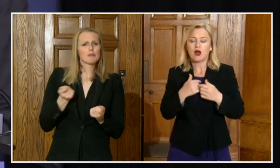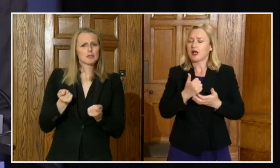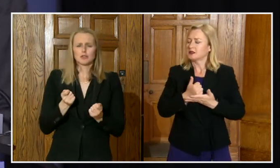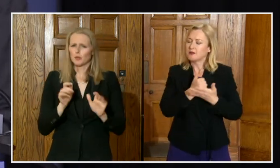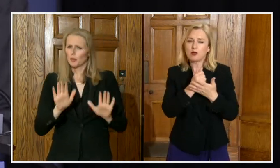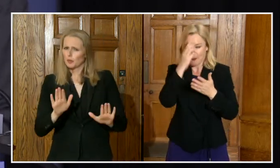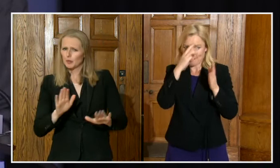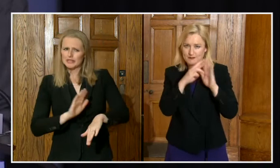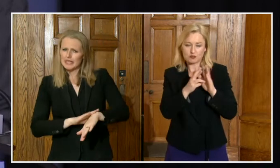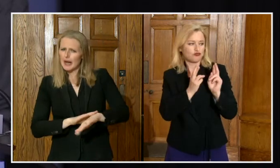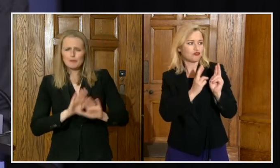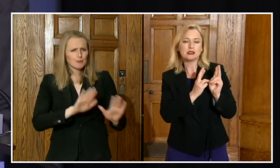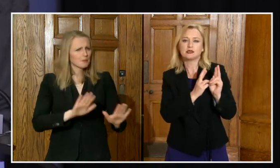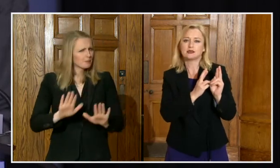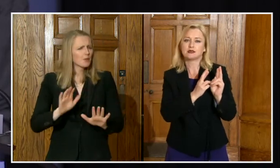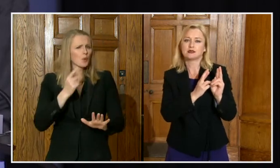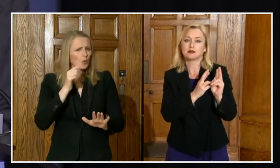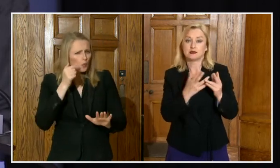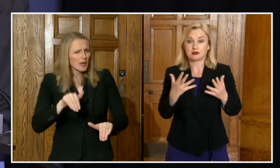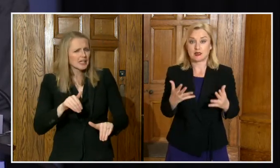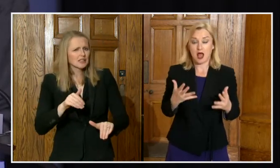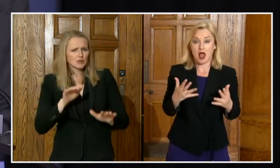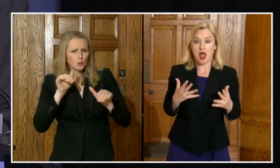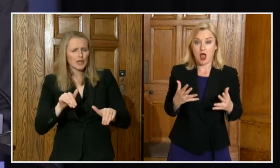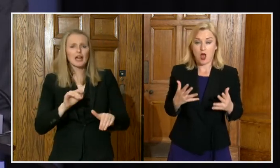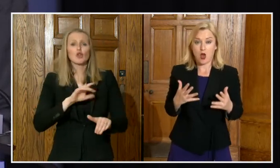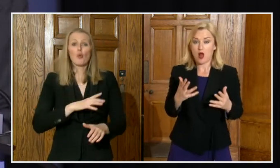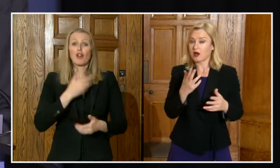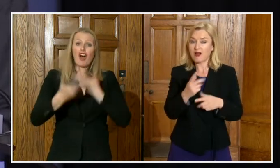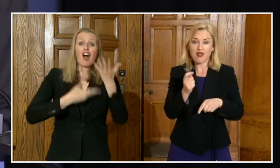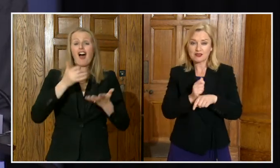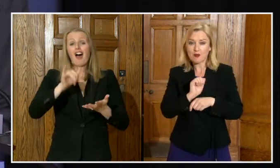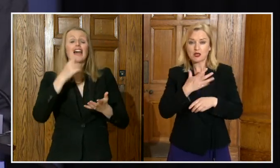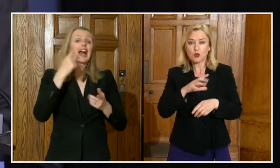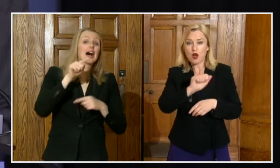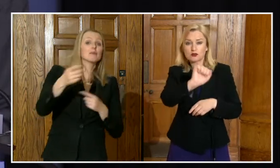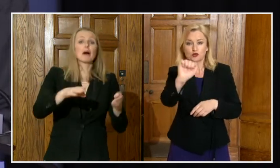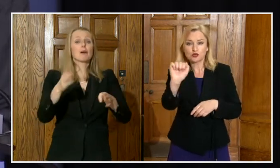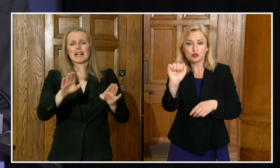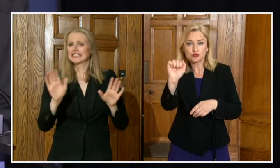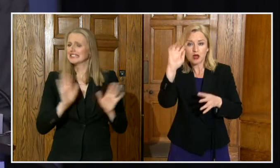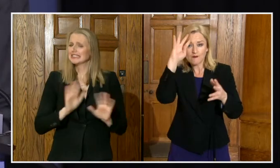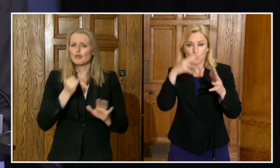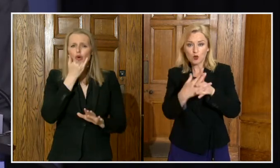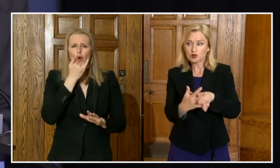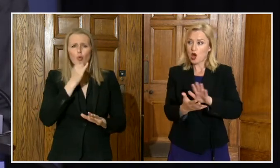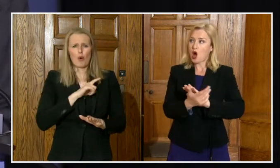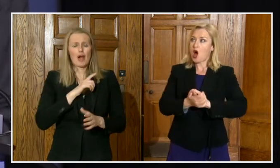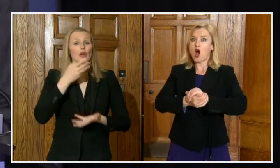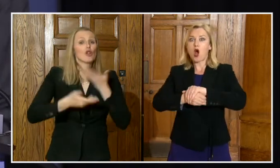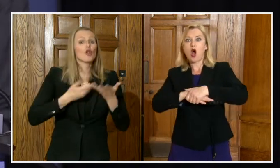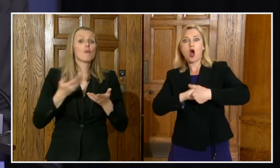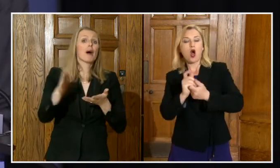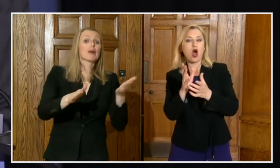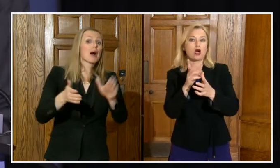that now is not the time to confuse the public about discussions about easing measures. It is certainly